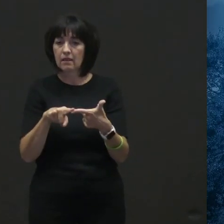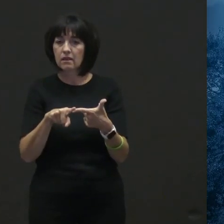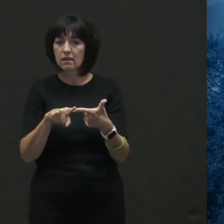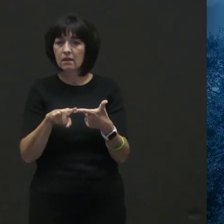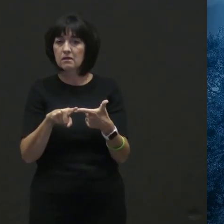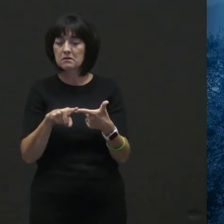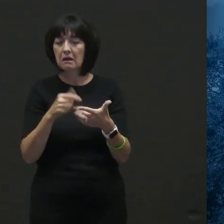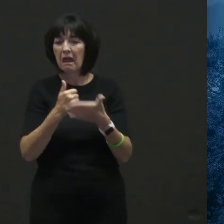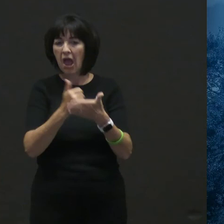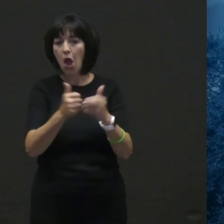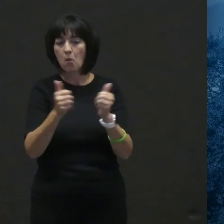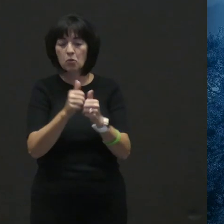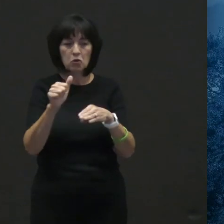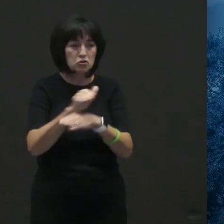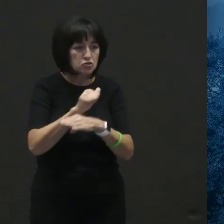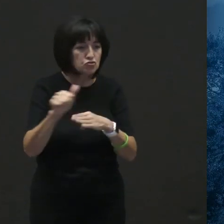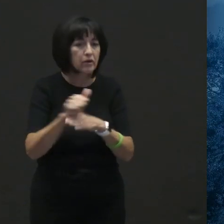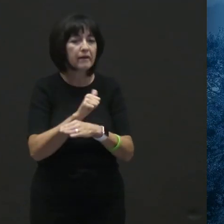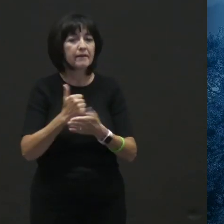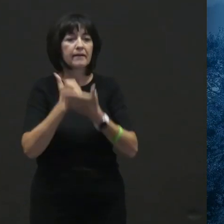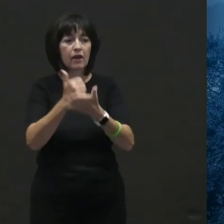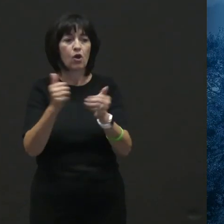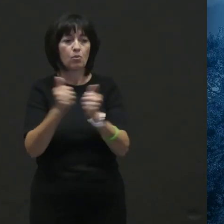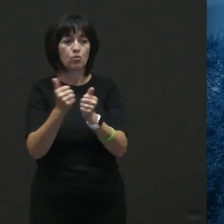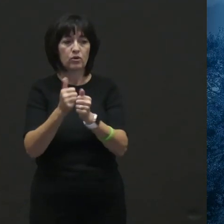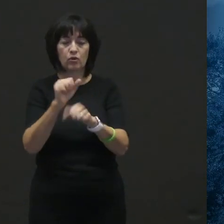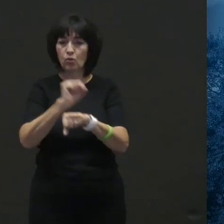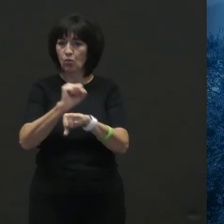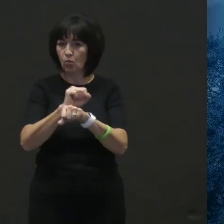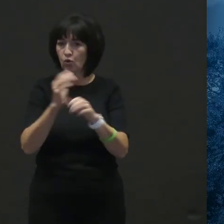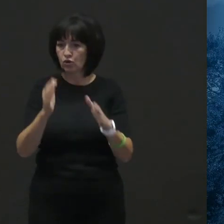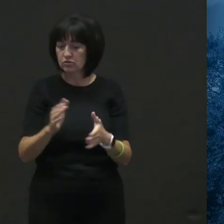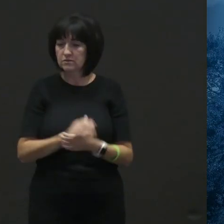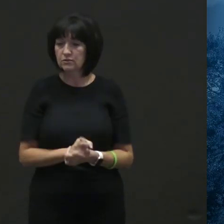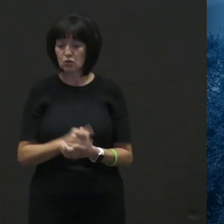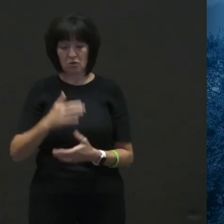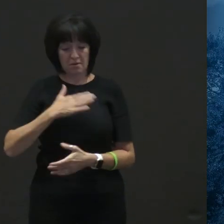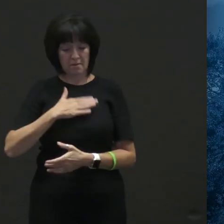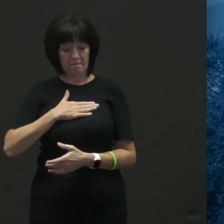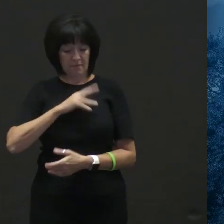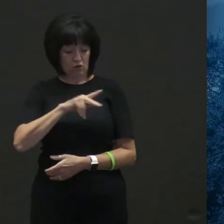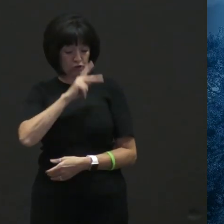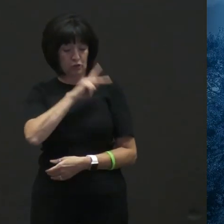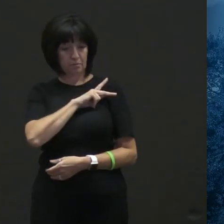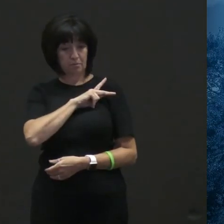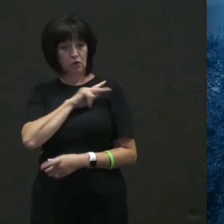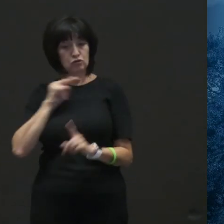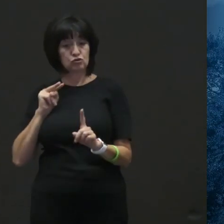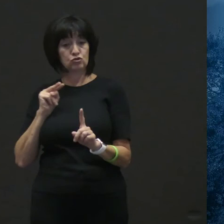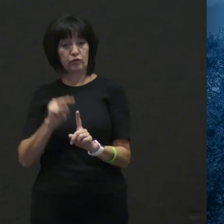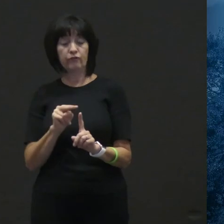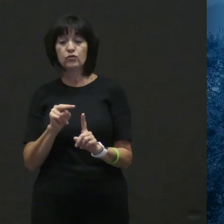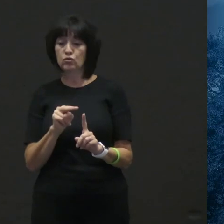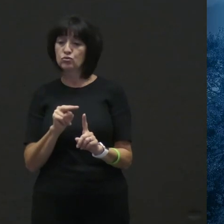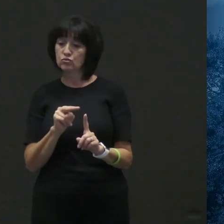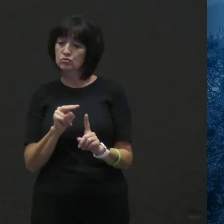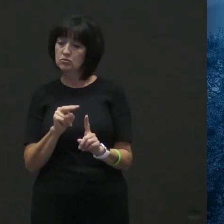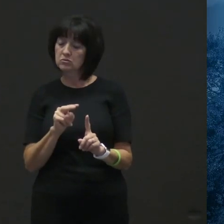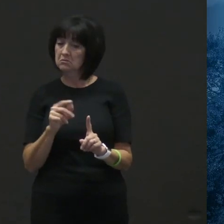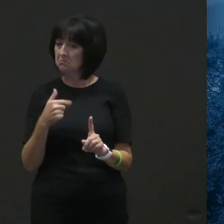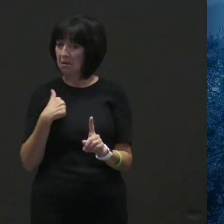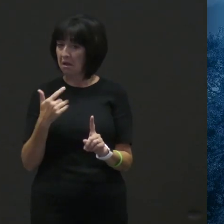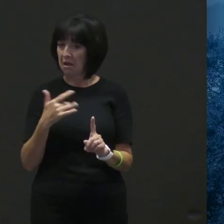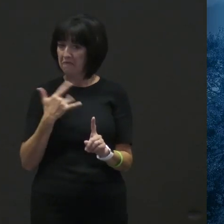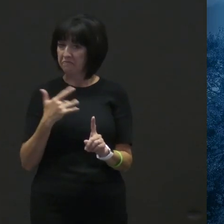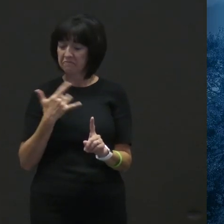various training needs for workers. And so my own view is that we have sources